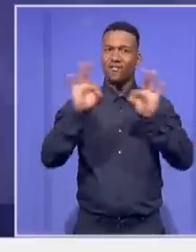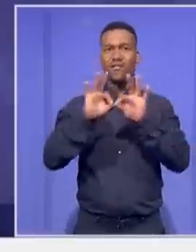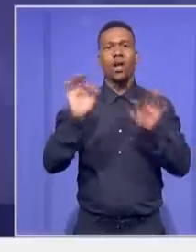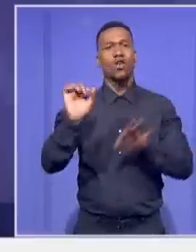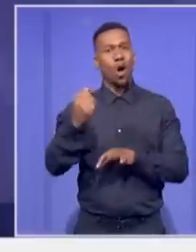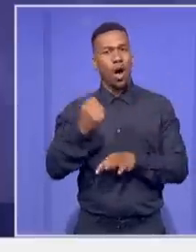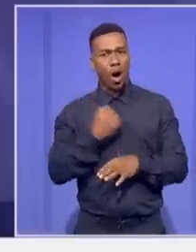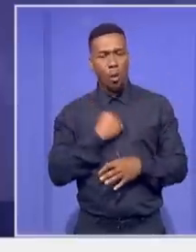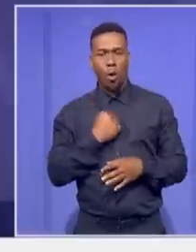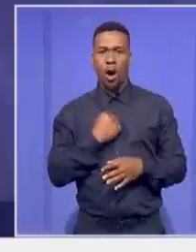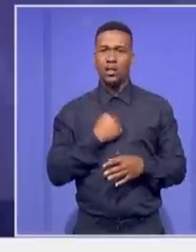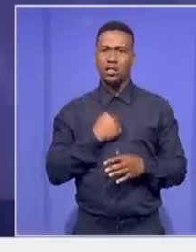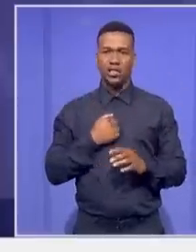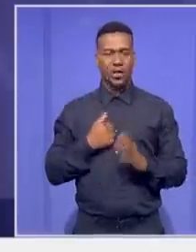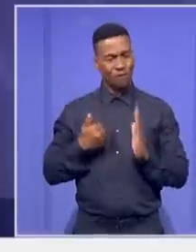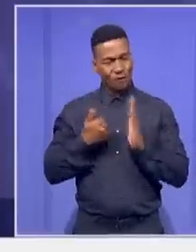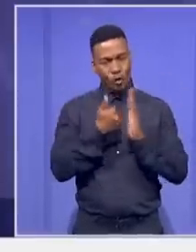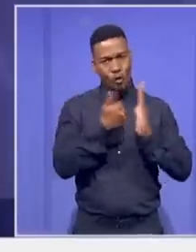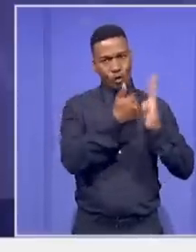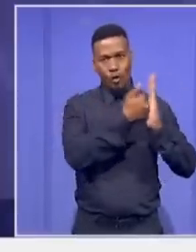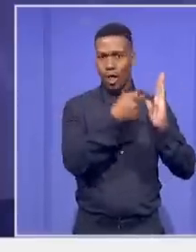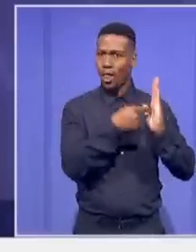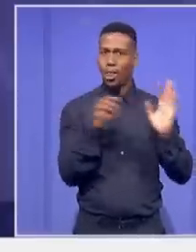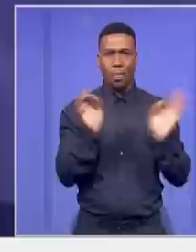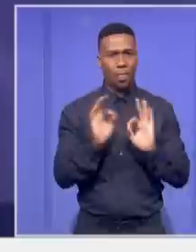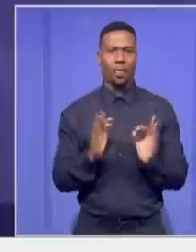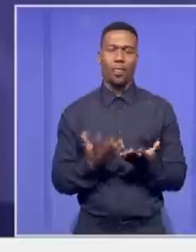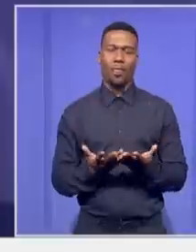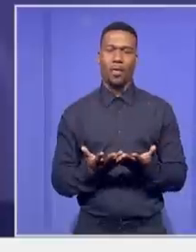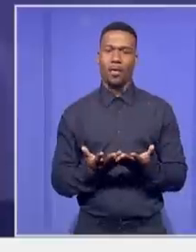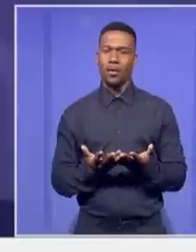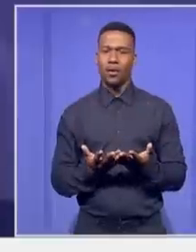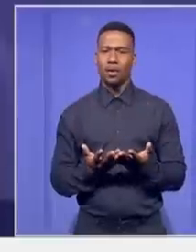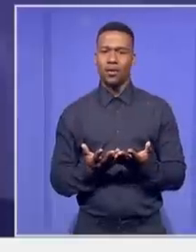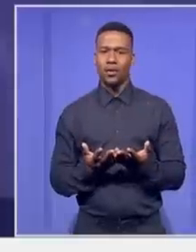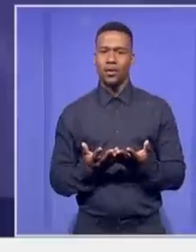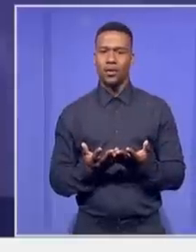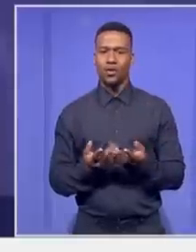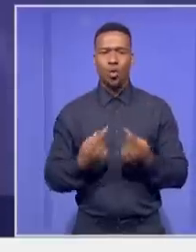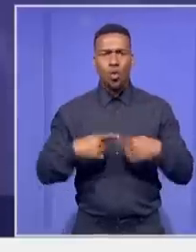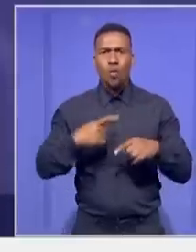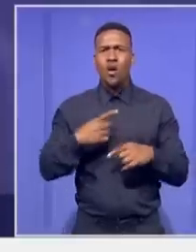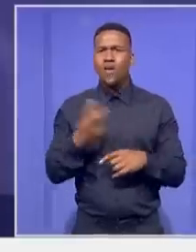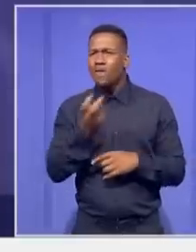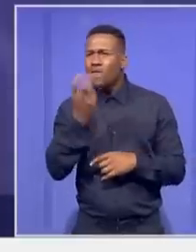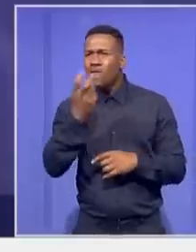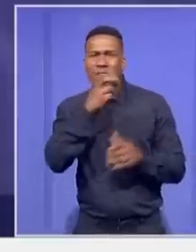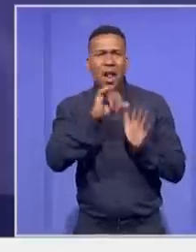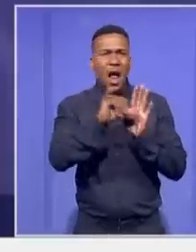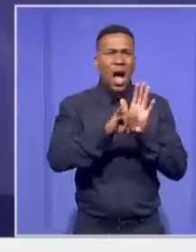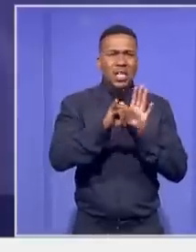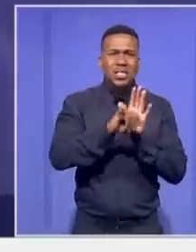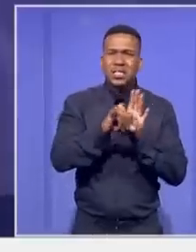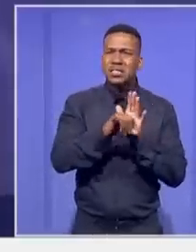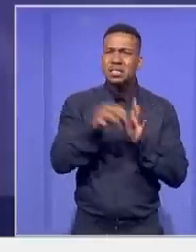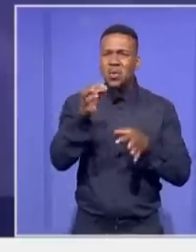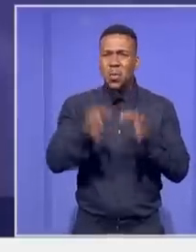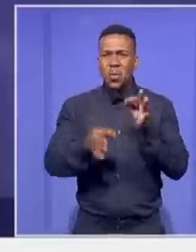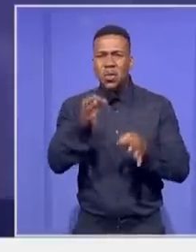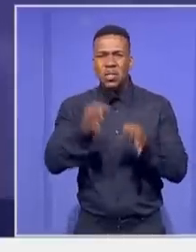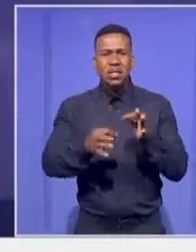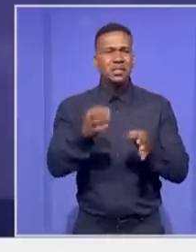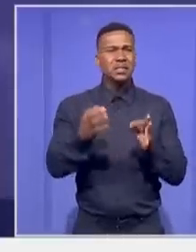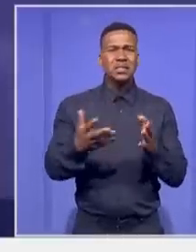principles. We knew that in trying to dabble in identity politics and watered down aspects of policies of